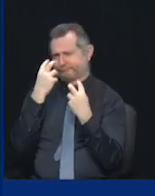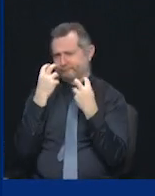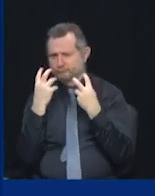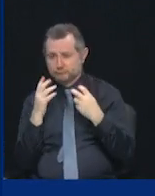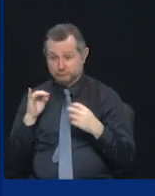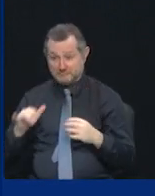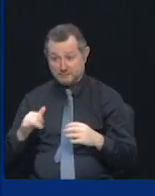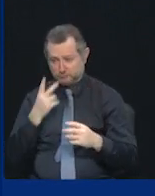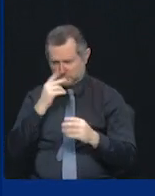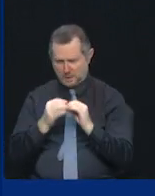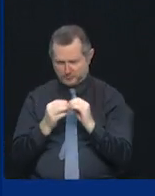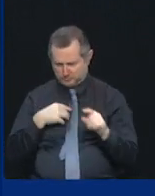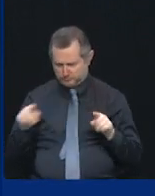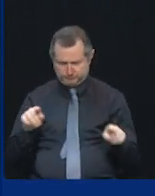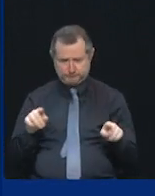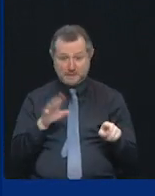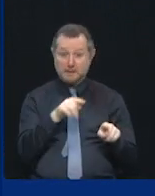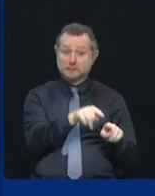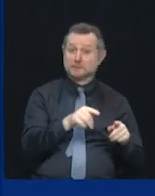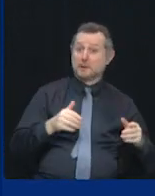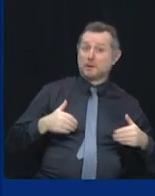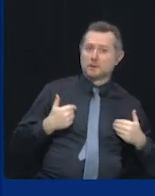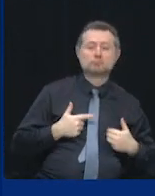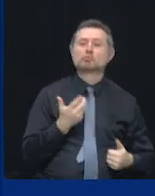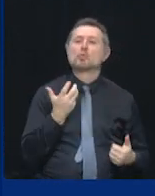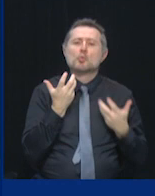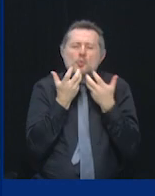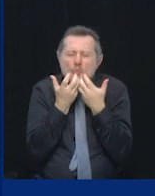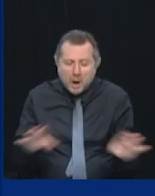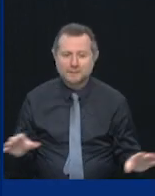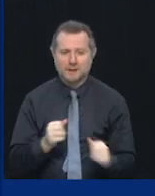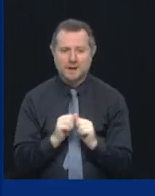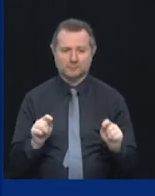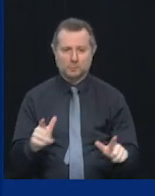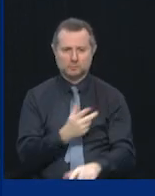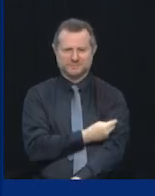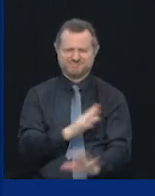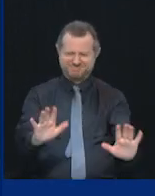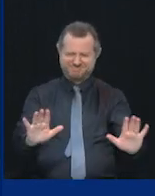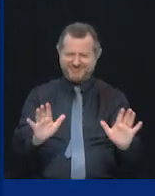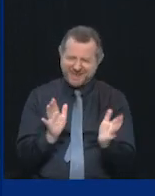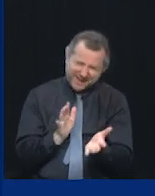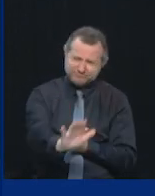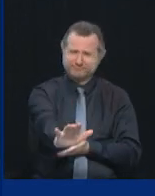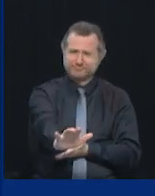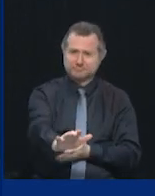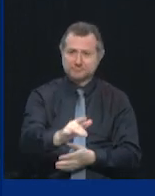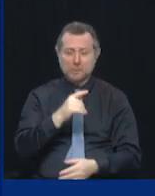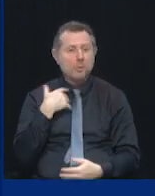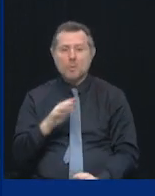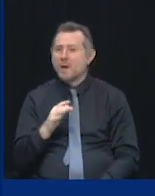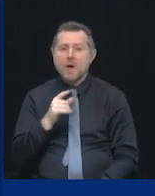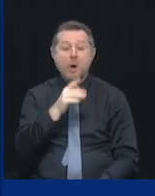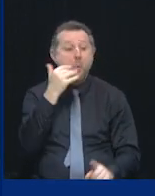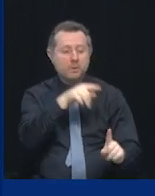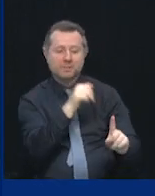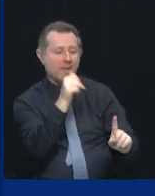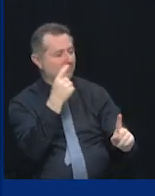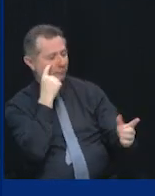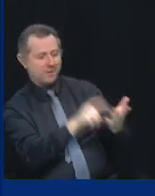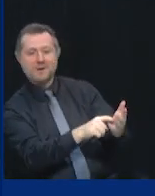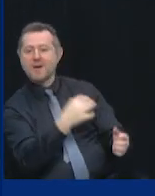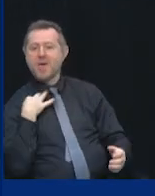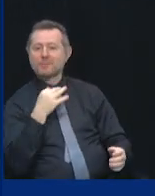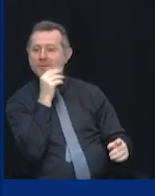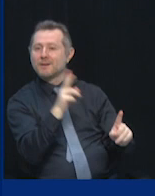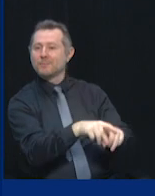Why? They were never the focus. They weren't even eligible early on. Everyone said